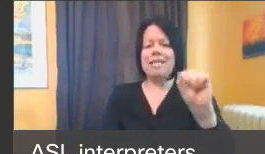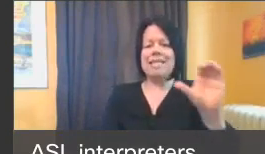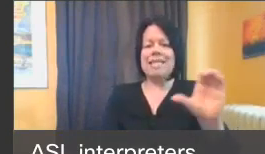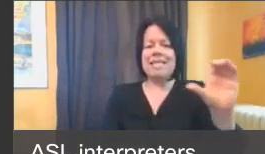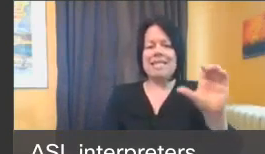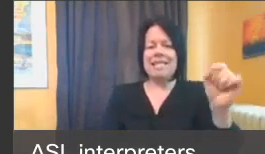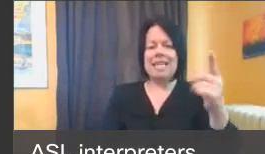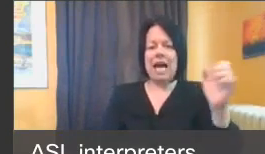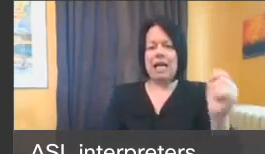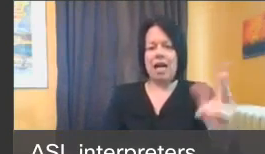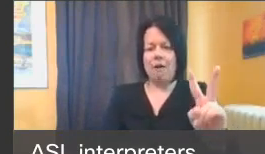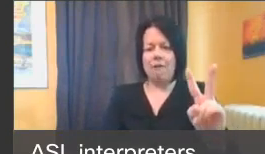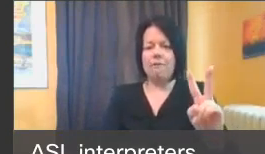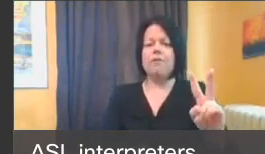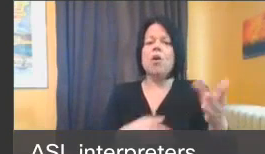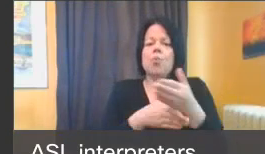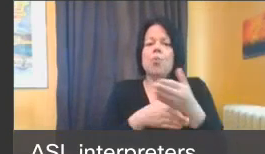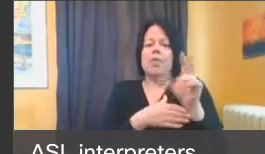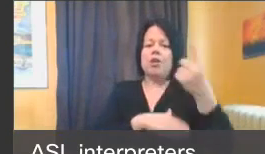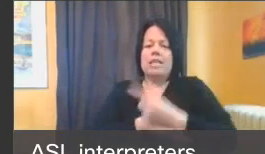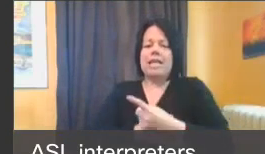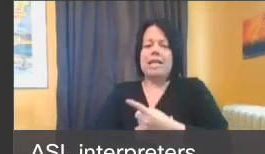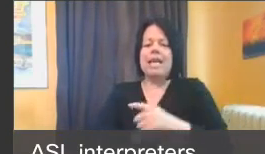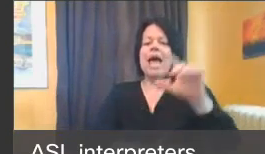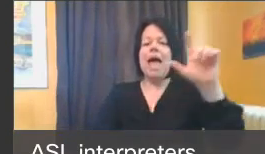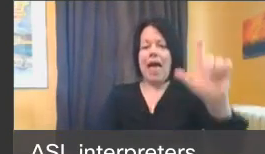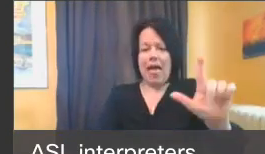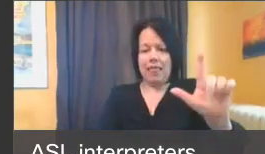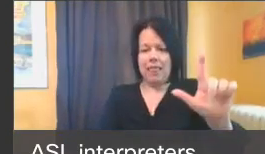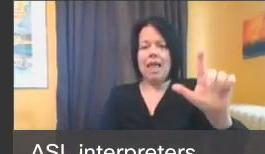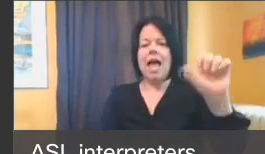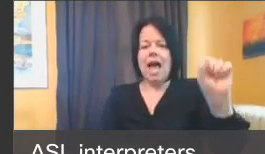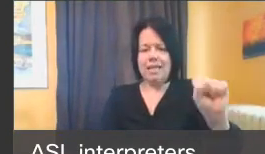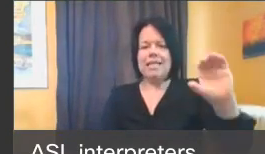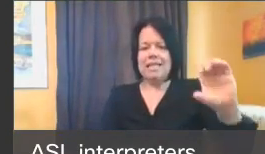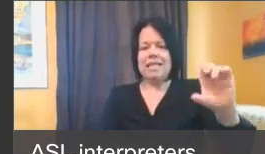lschiller@usccr.gov to follow up within the next 30 days. Again, that is